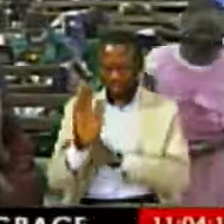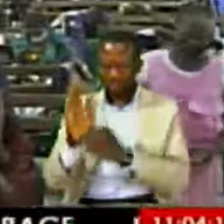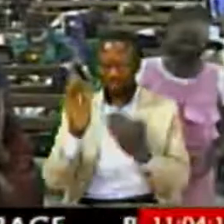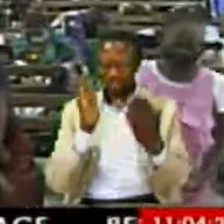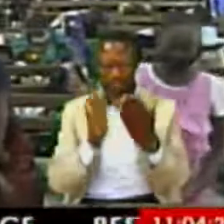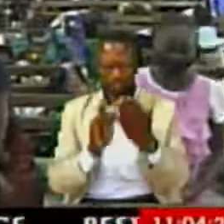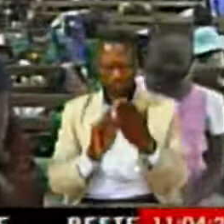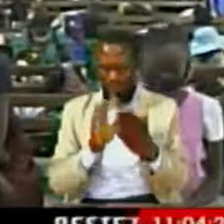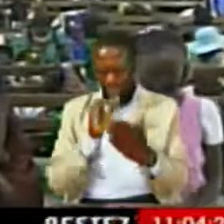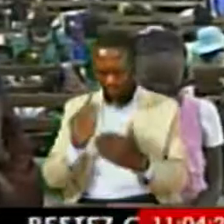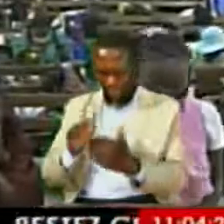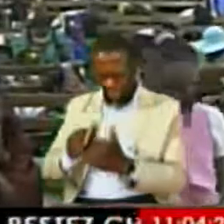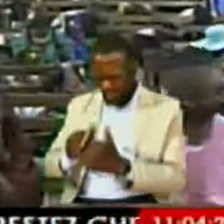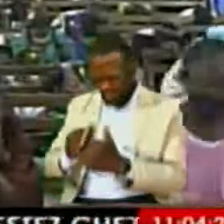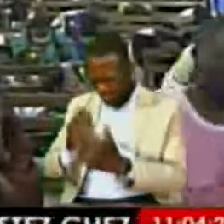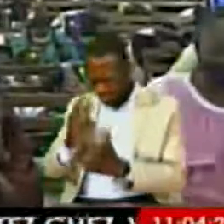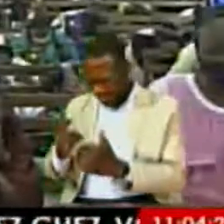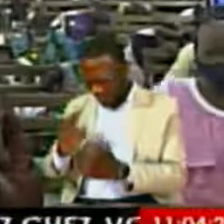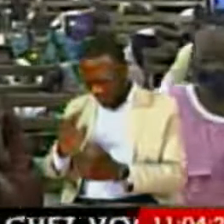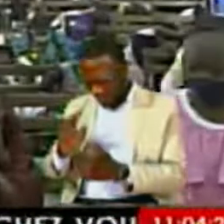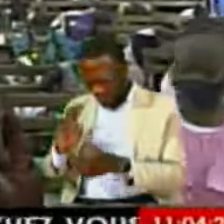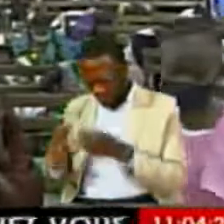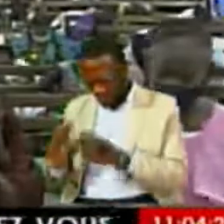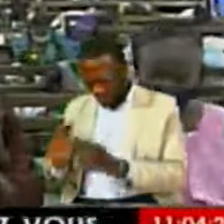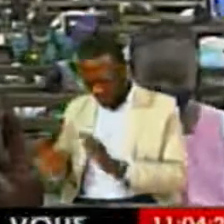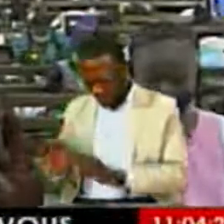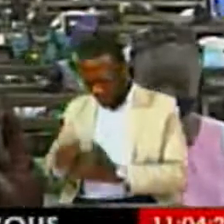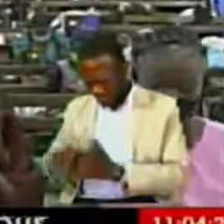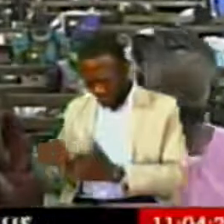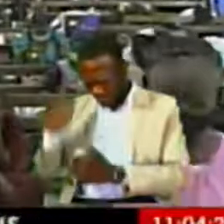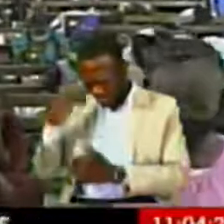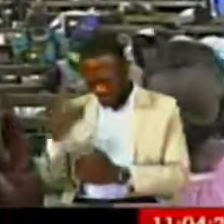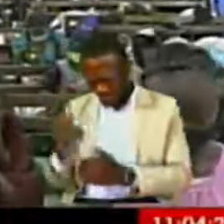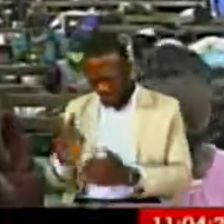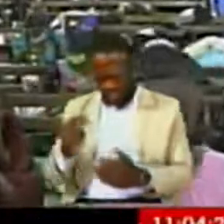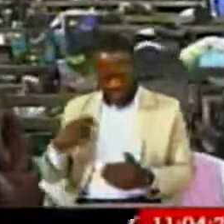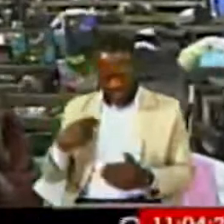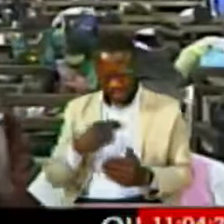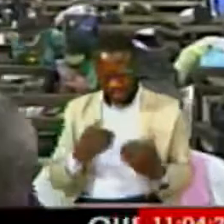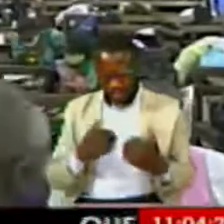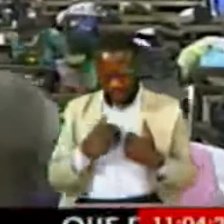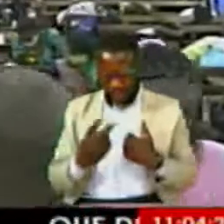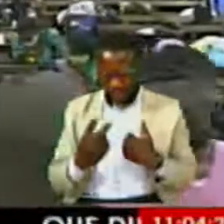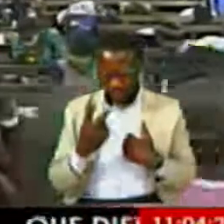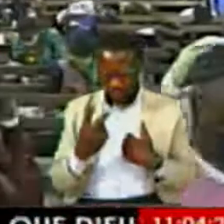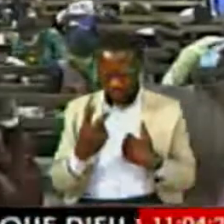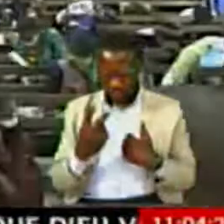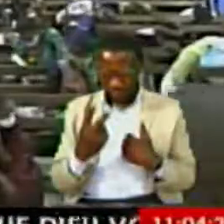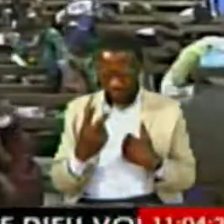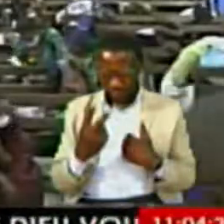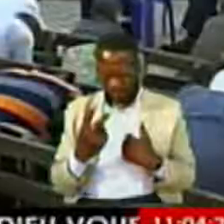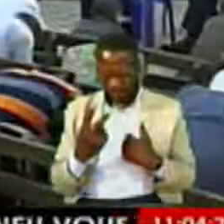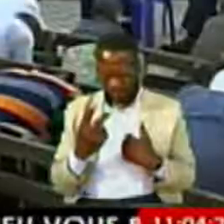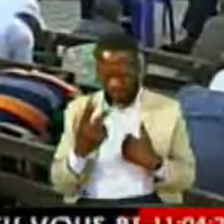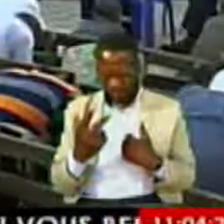you. Don't see what is passed beside you. God is calling you.